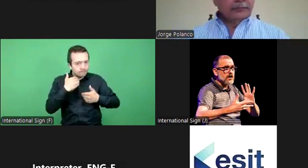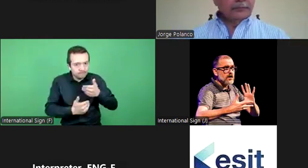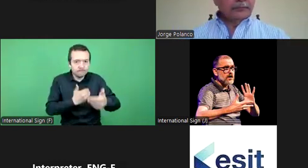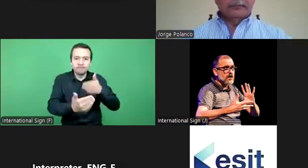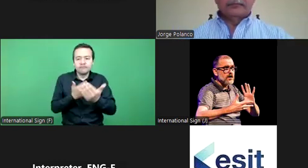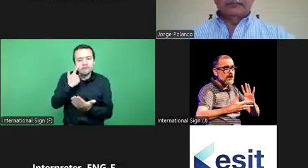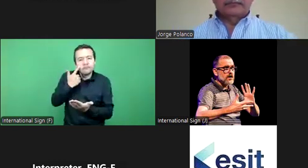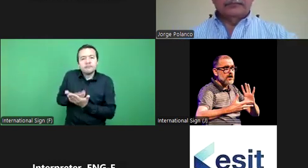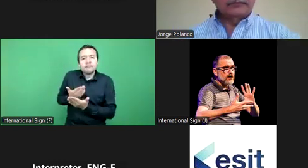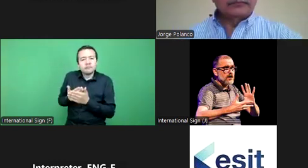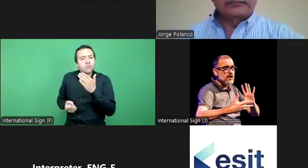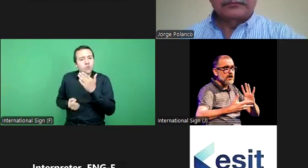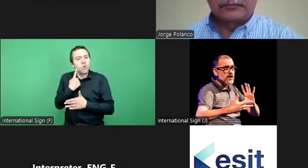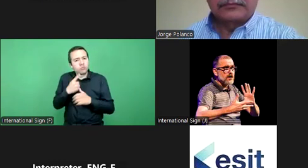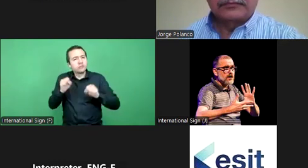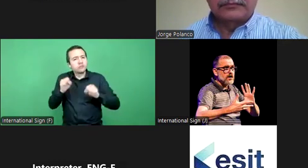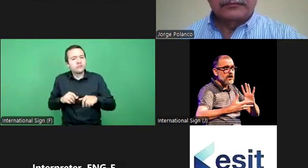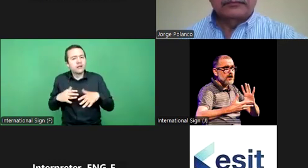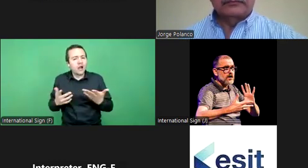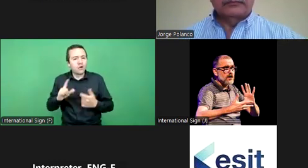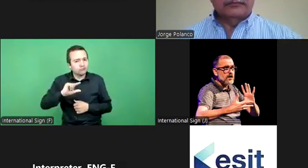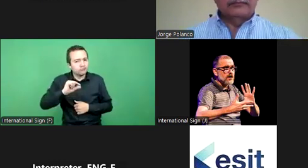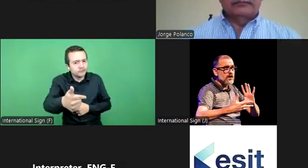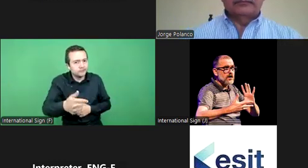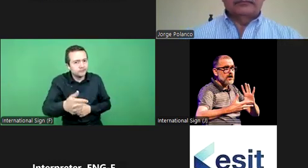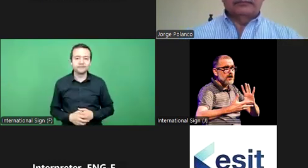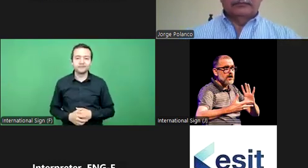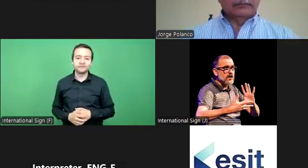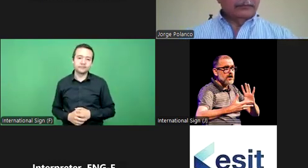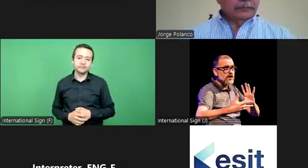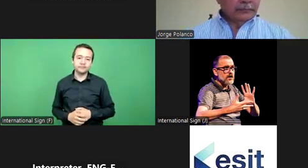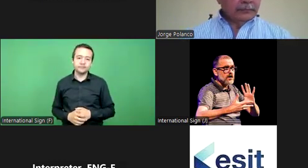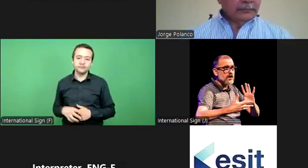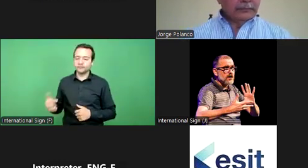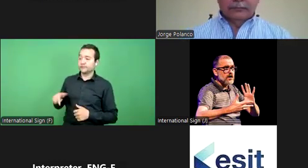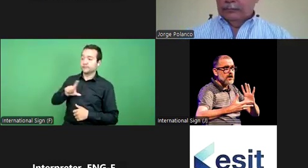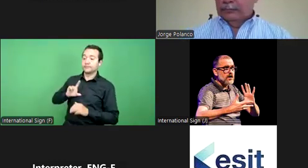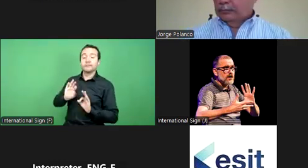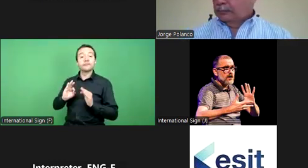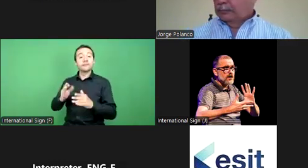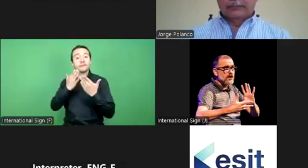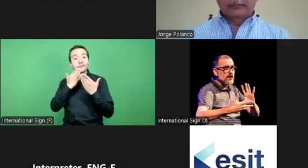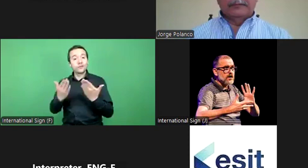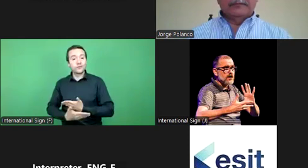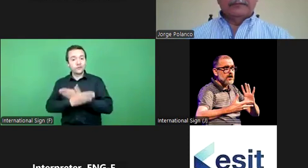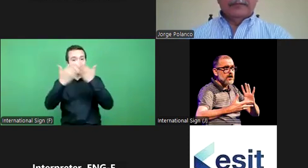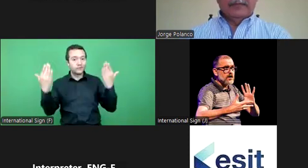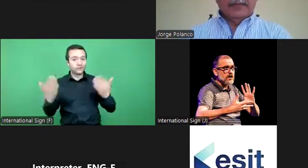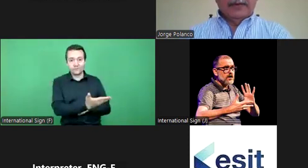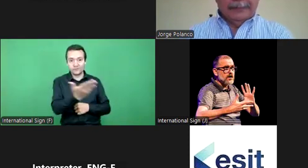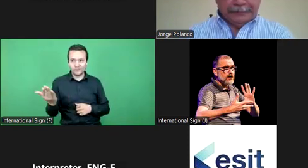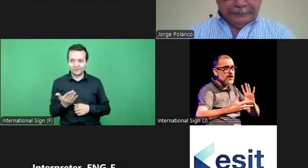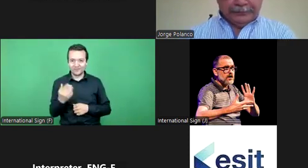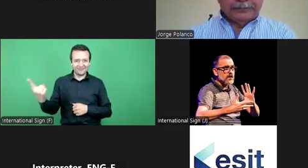Good morning, all. With respect to the question, maybe I could give a full comprehensive